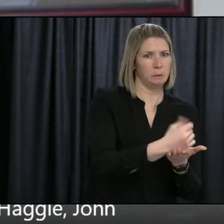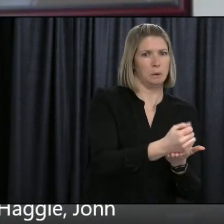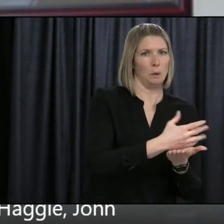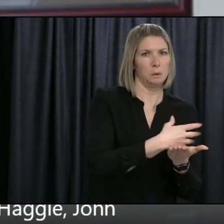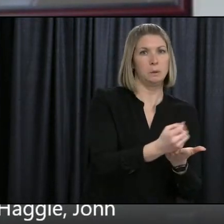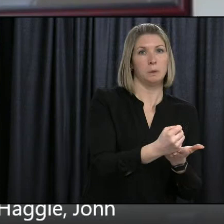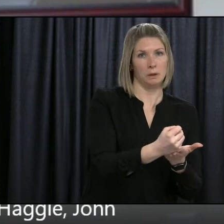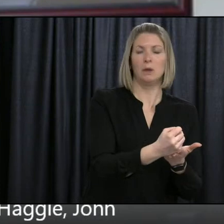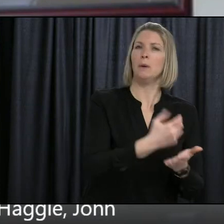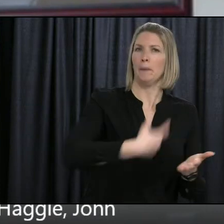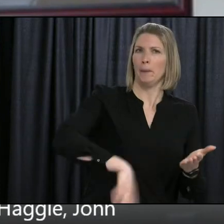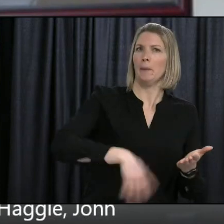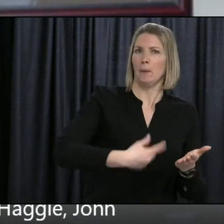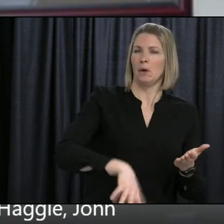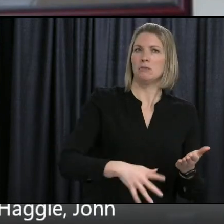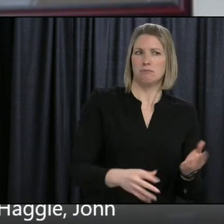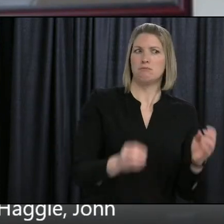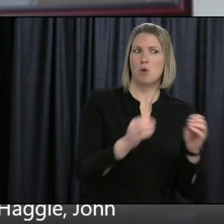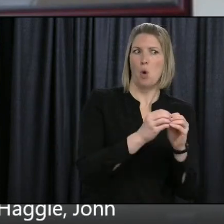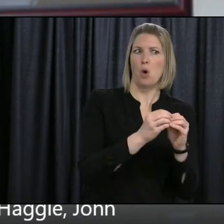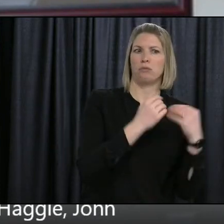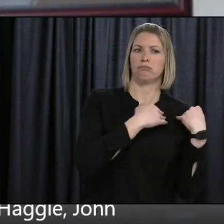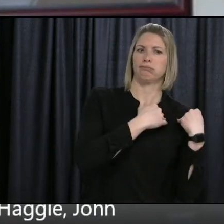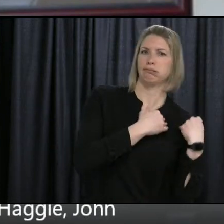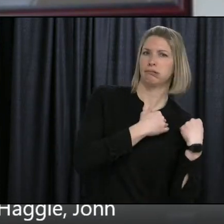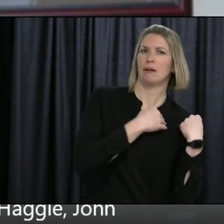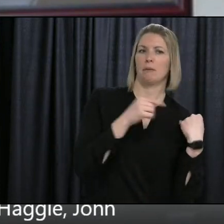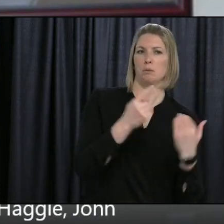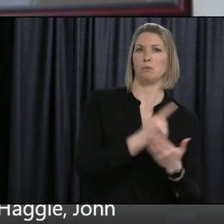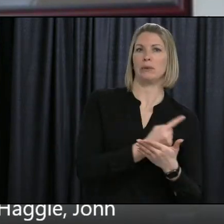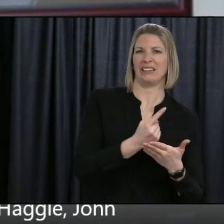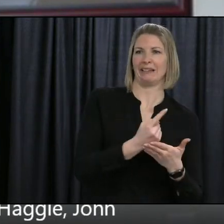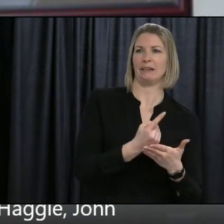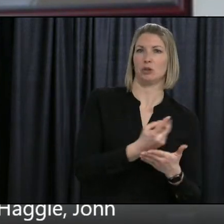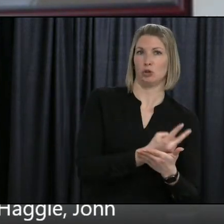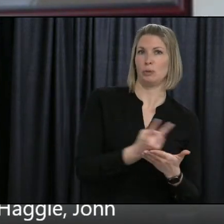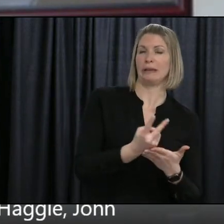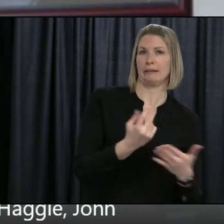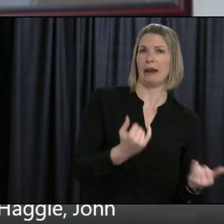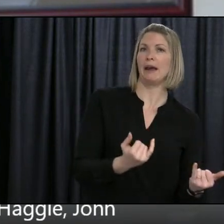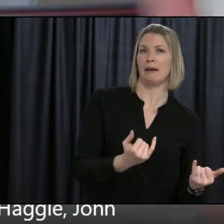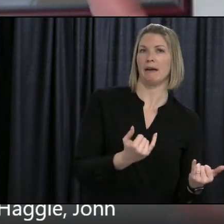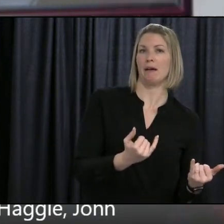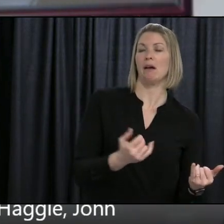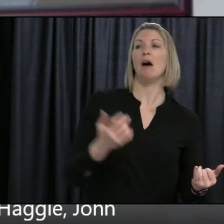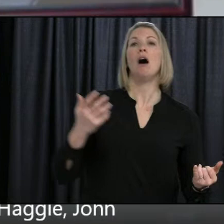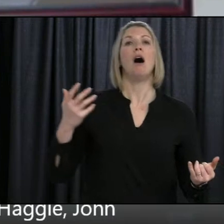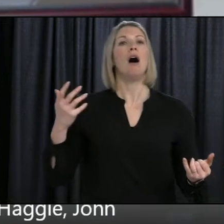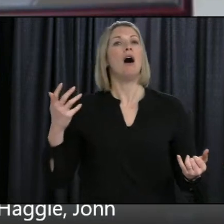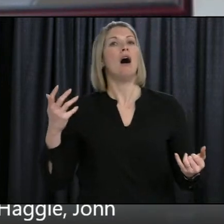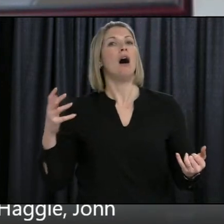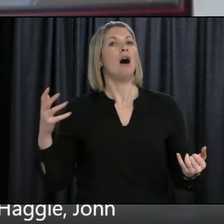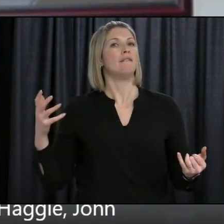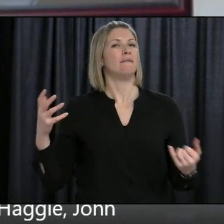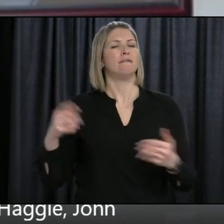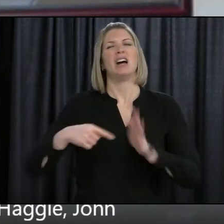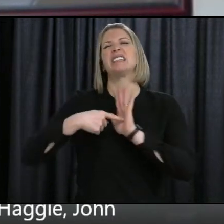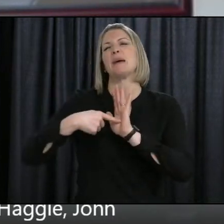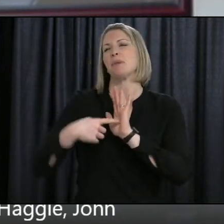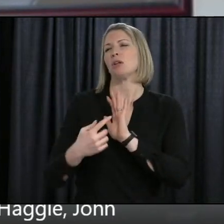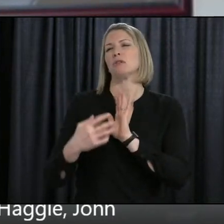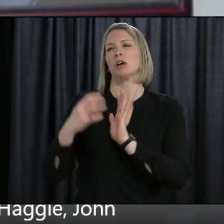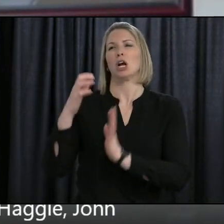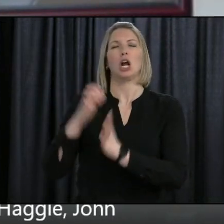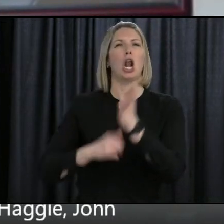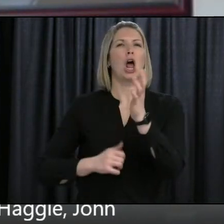average to try and calculate burn rate. We have a significant order of gloves, for example, extra